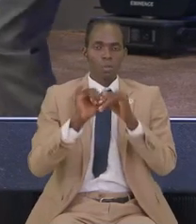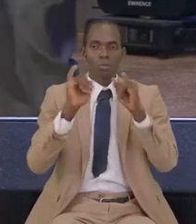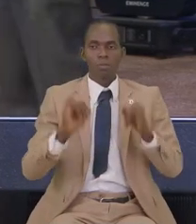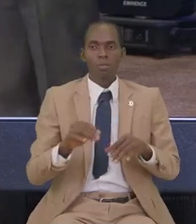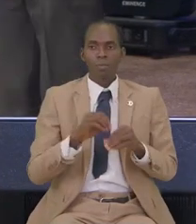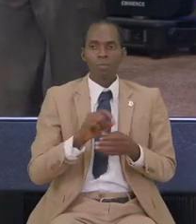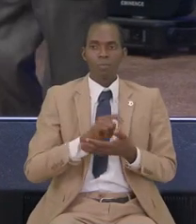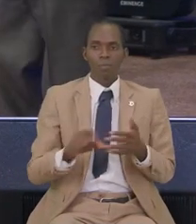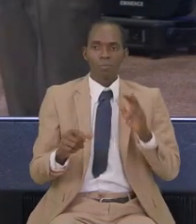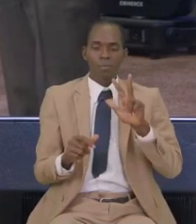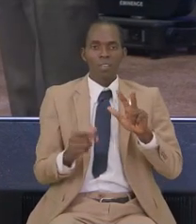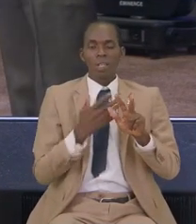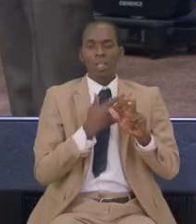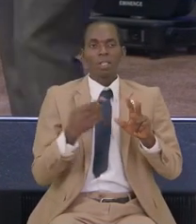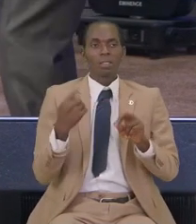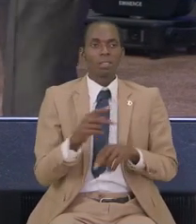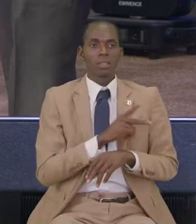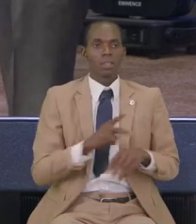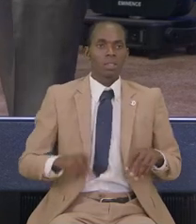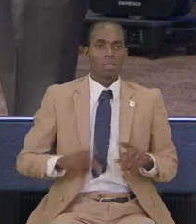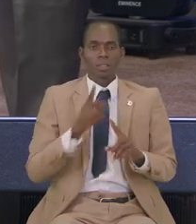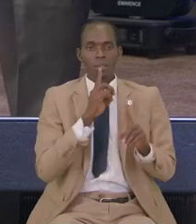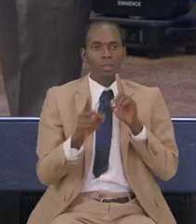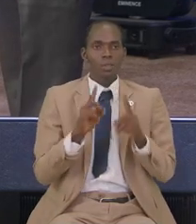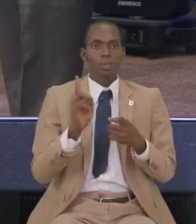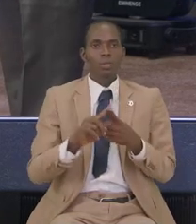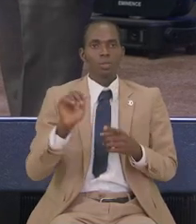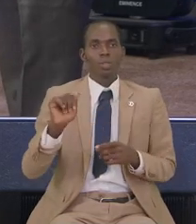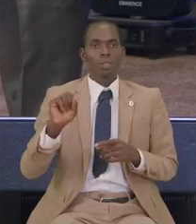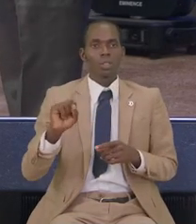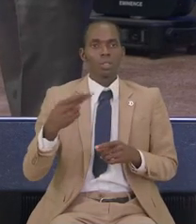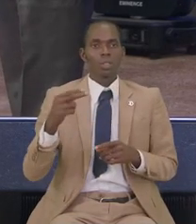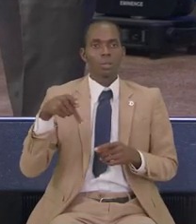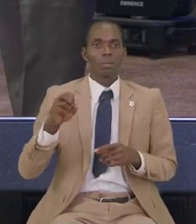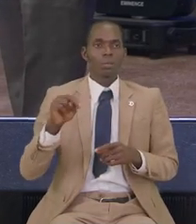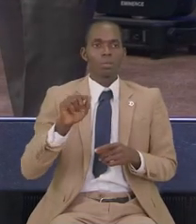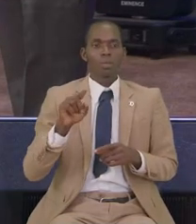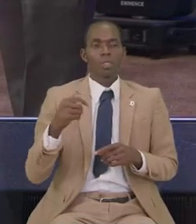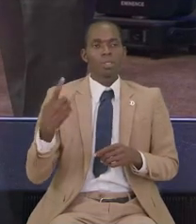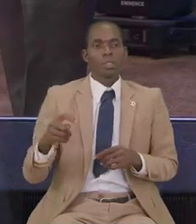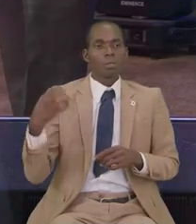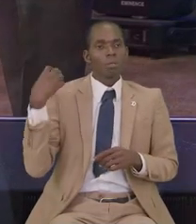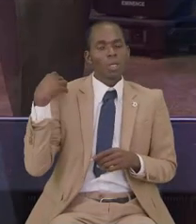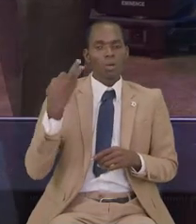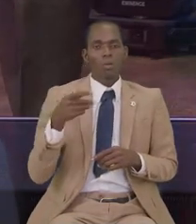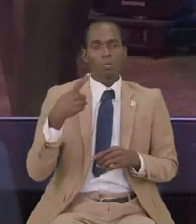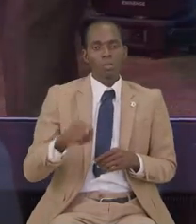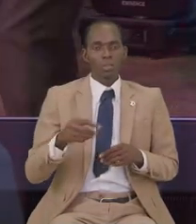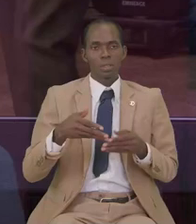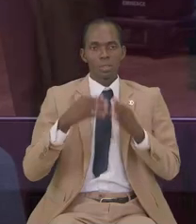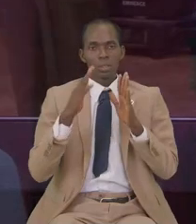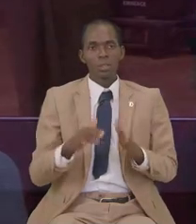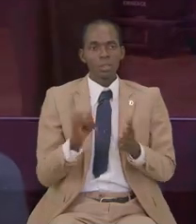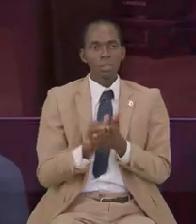we're told, and the king spake unto Aspenaz, the master of his eunuchs, that he